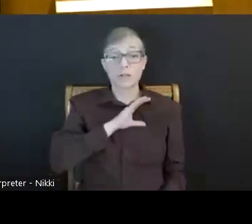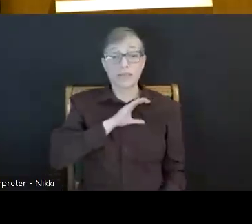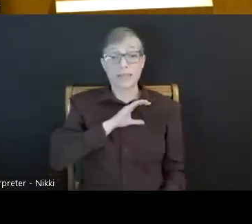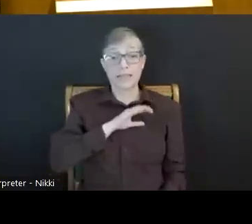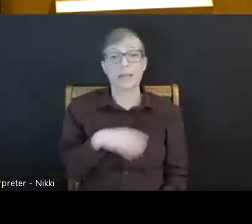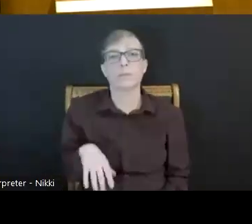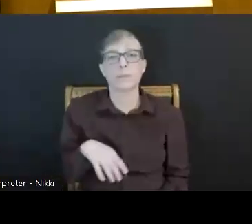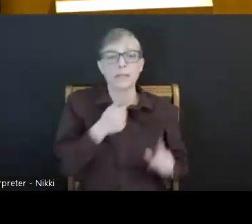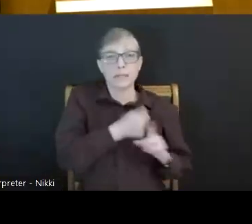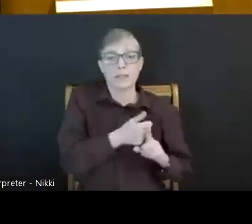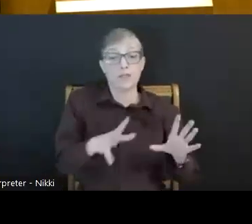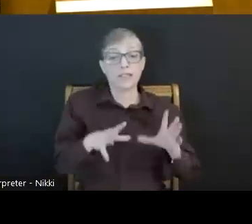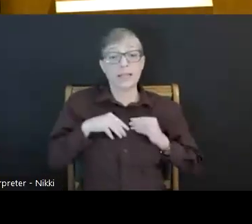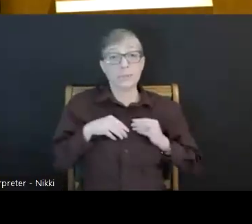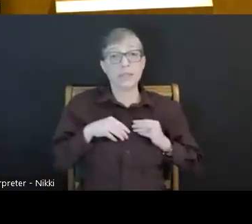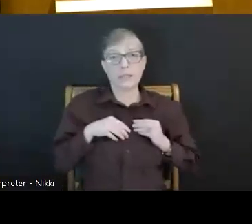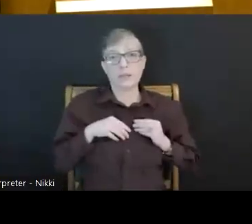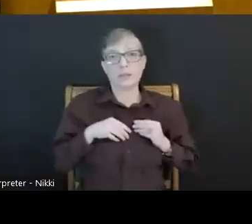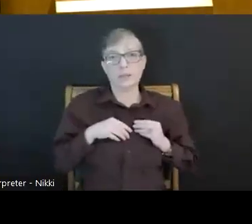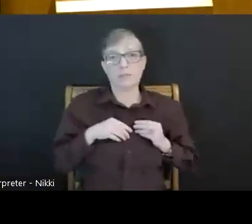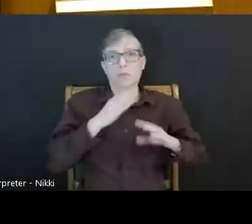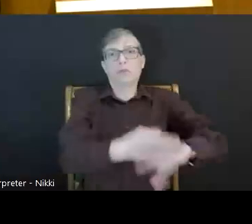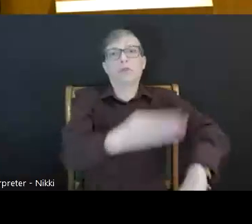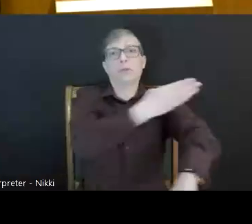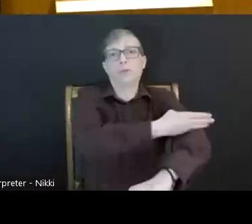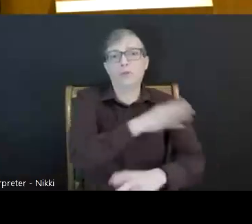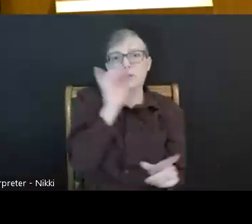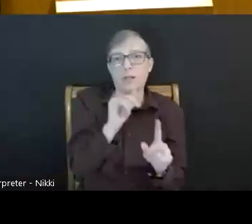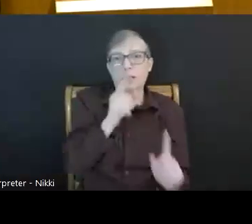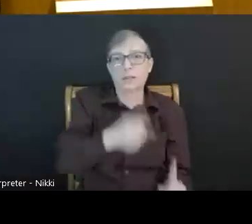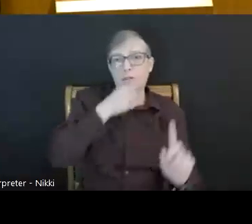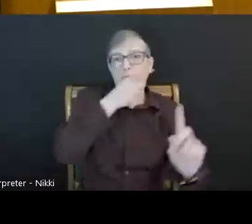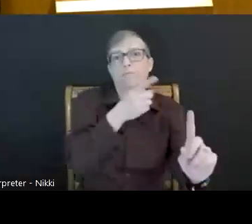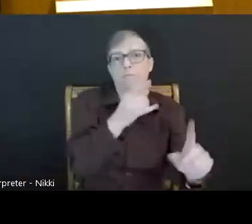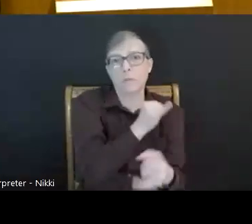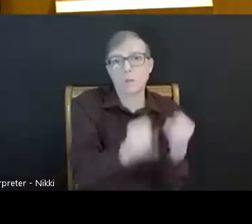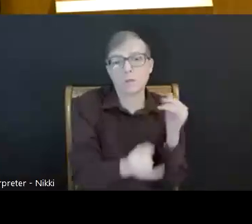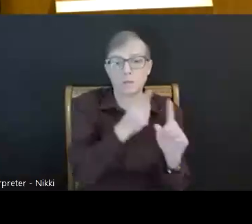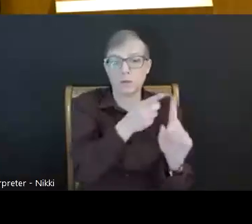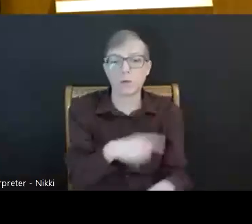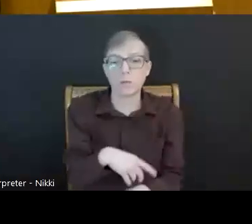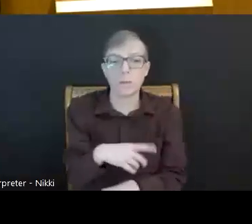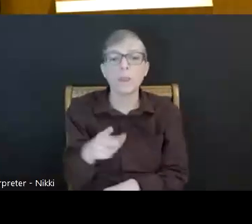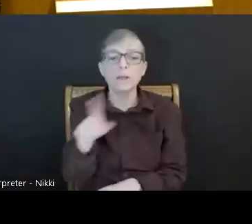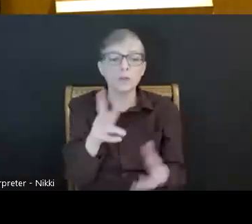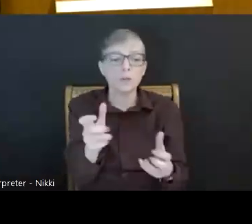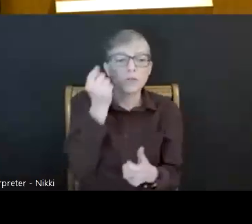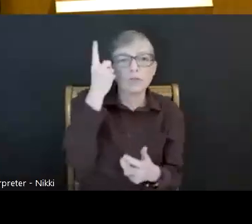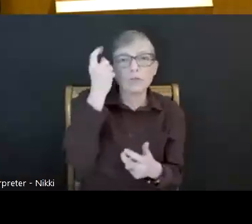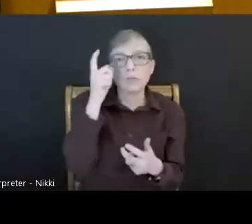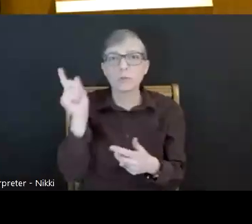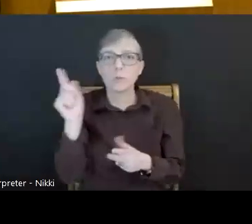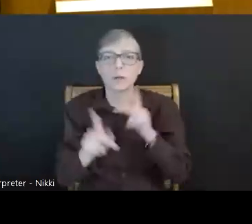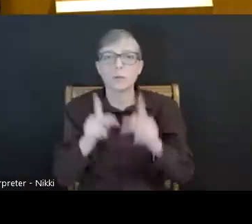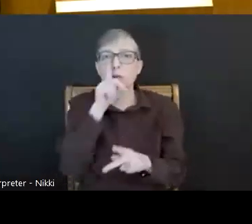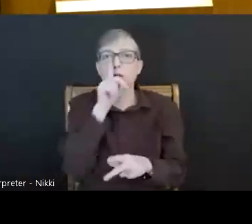And it's important when you're working with people, of course, to try to understand where they are in this process. Of course, it's not